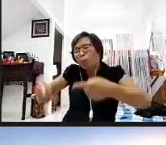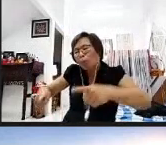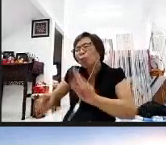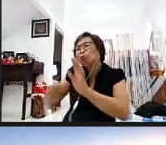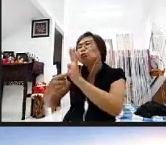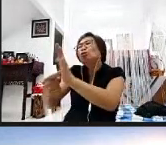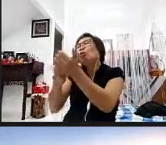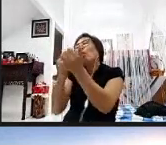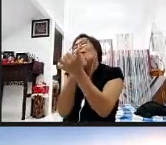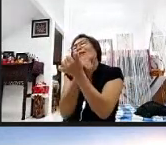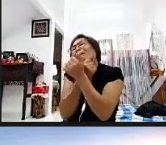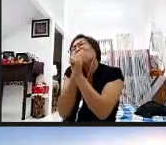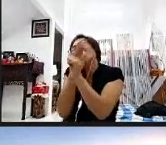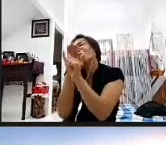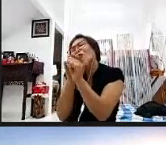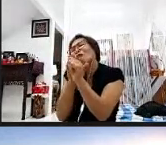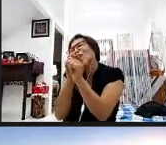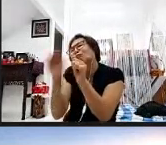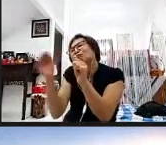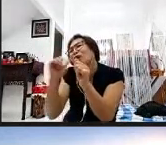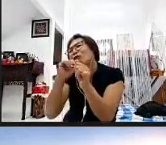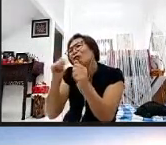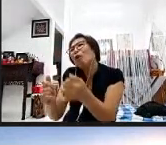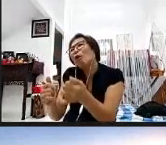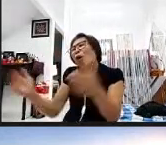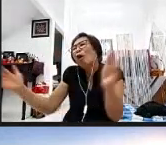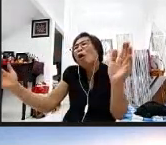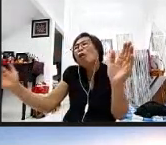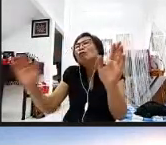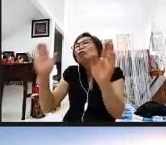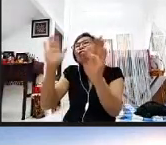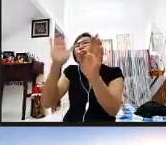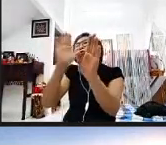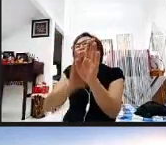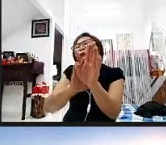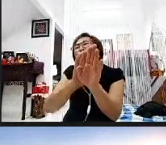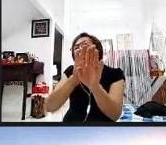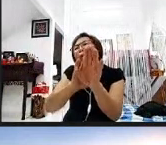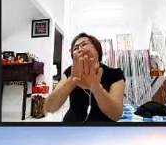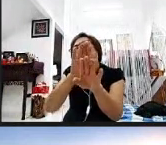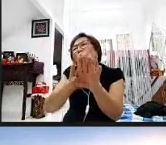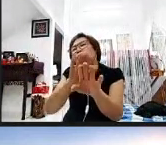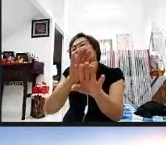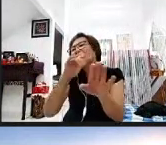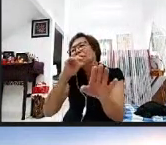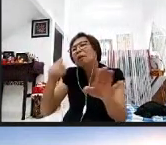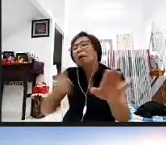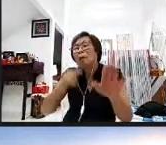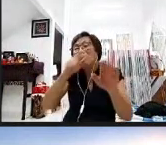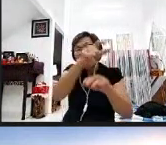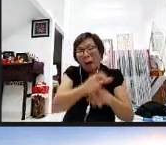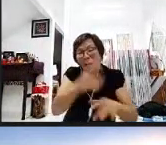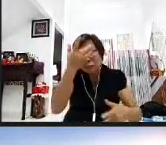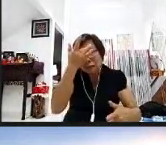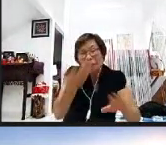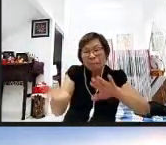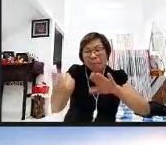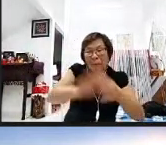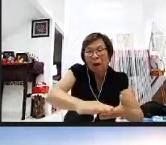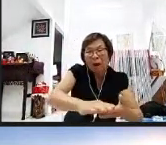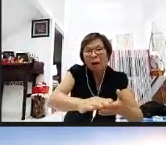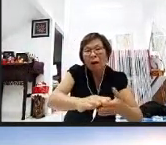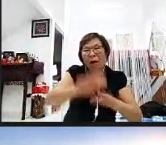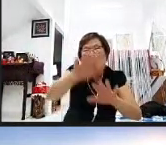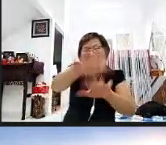their love. There was no chance for closure. And even when the patient has died, the burial was